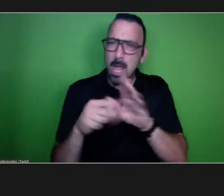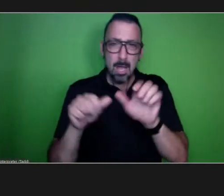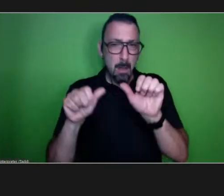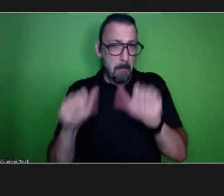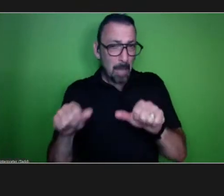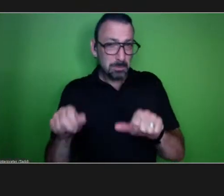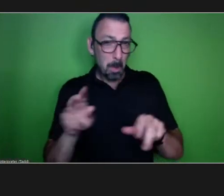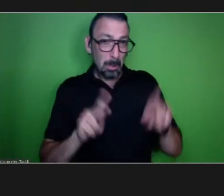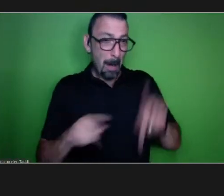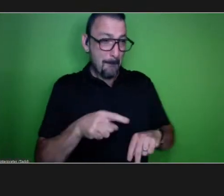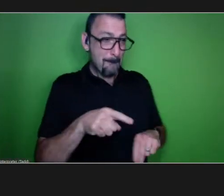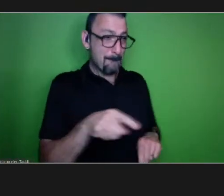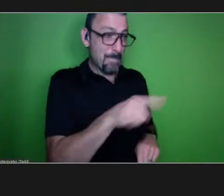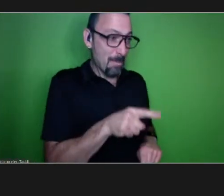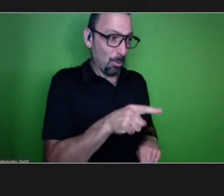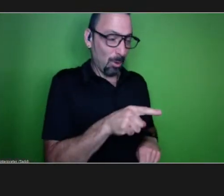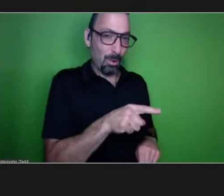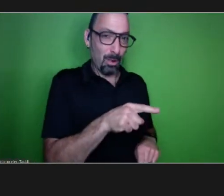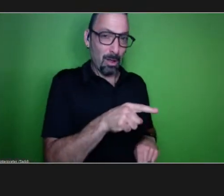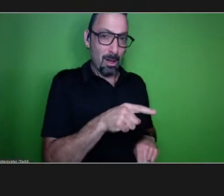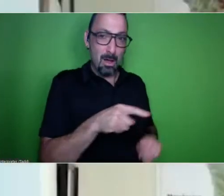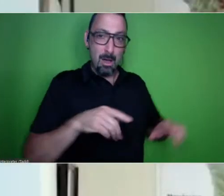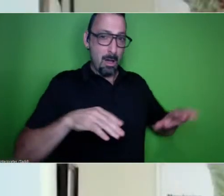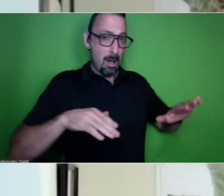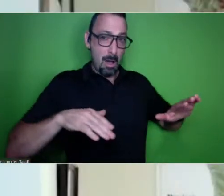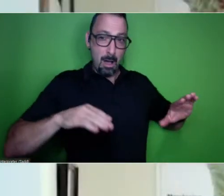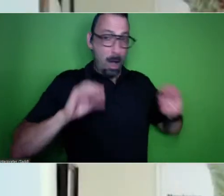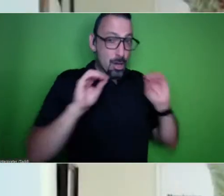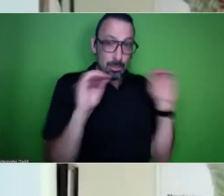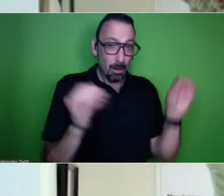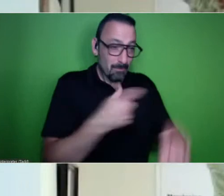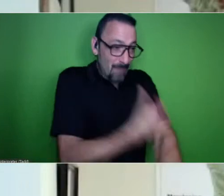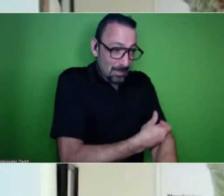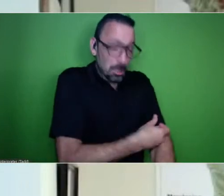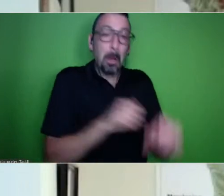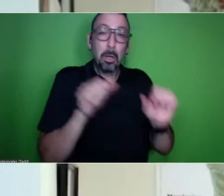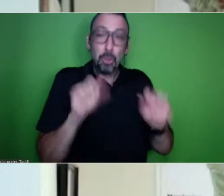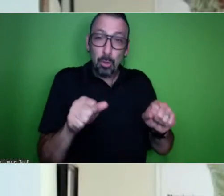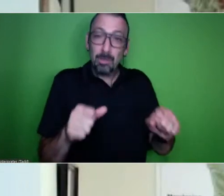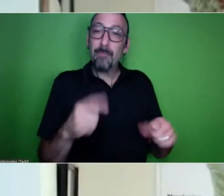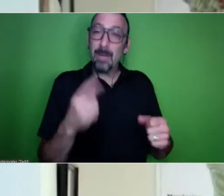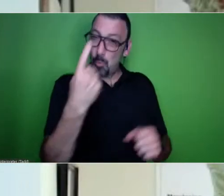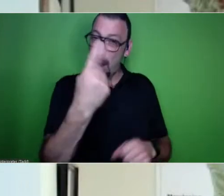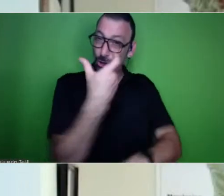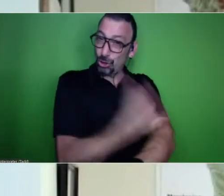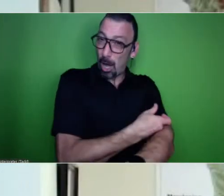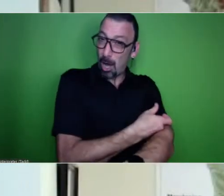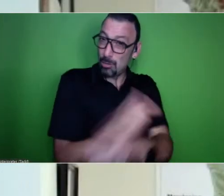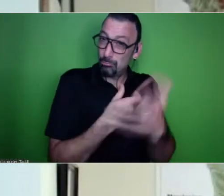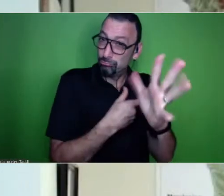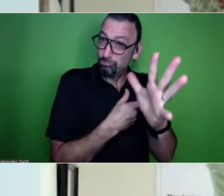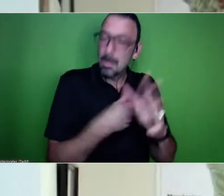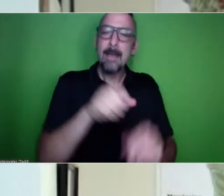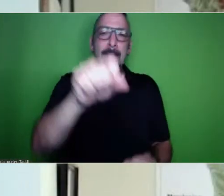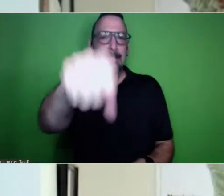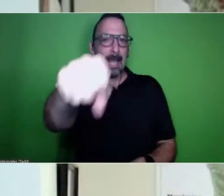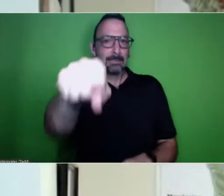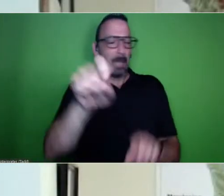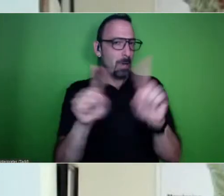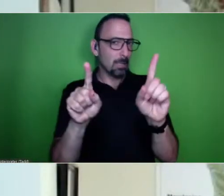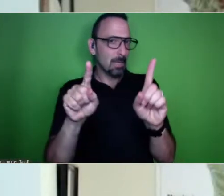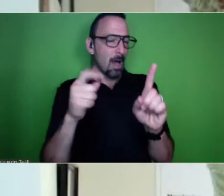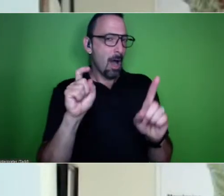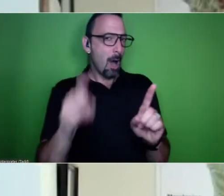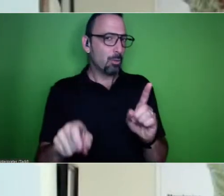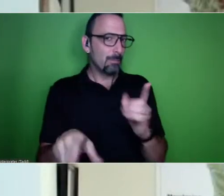unvaccinated fatalities could have had 1 dose? Yes, it is possible. Okay, thank you very much. So let me also say that